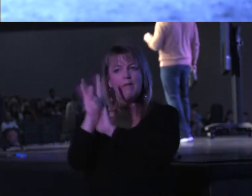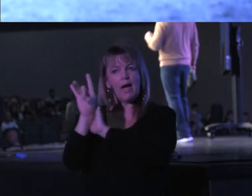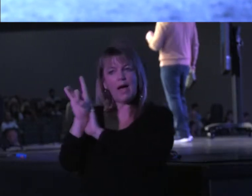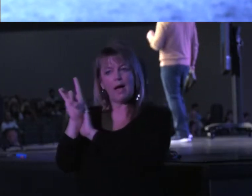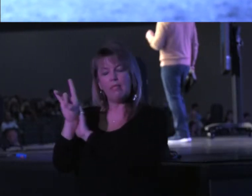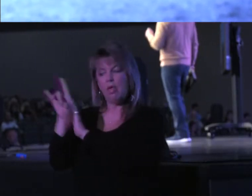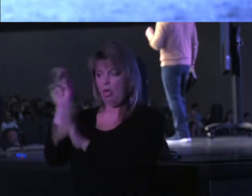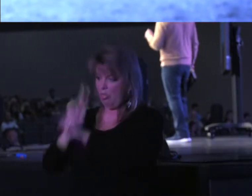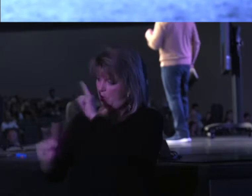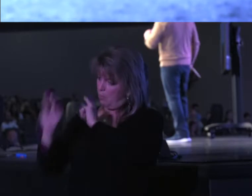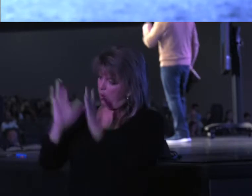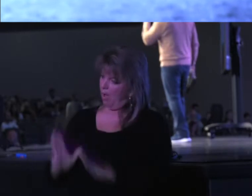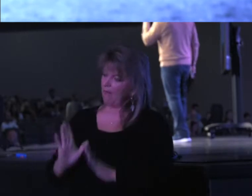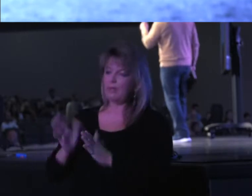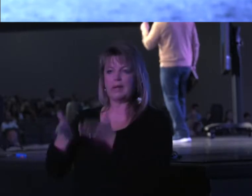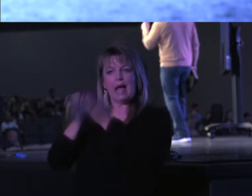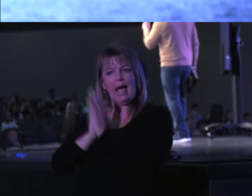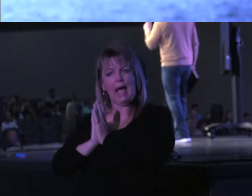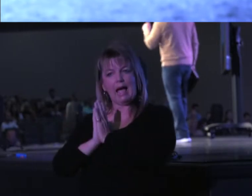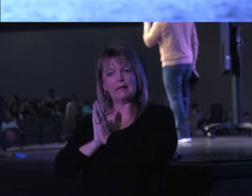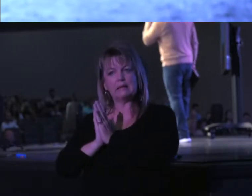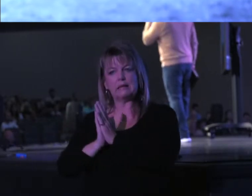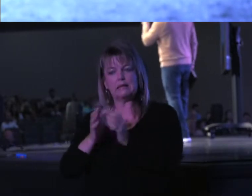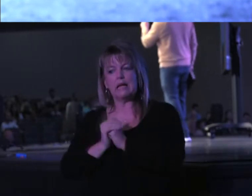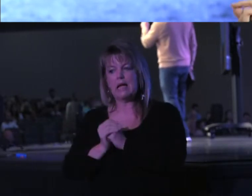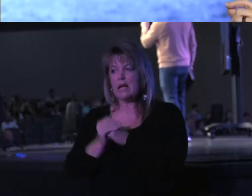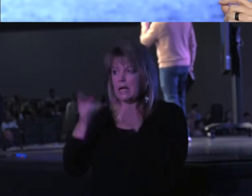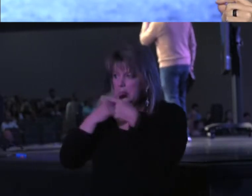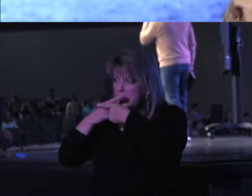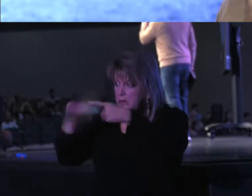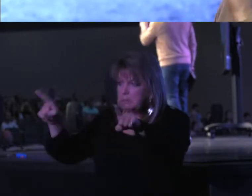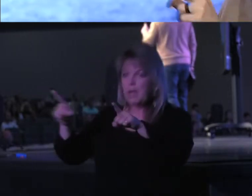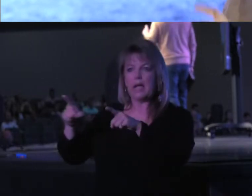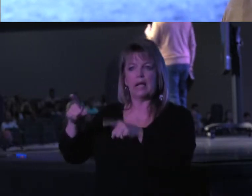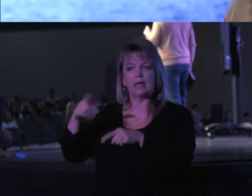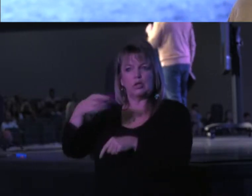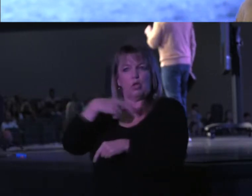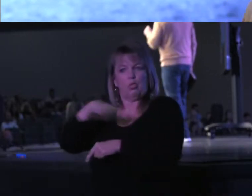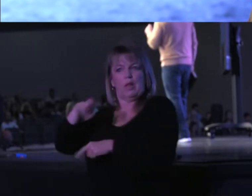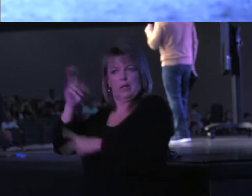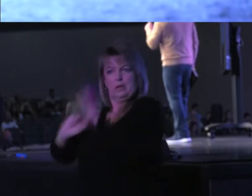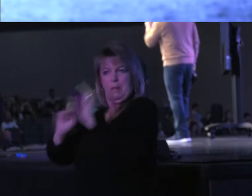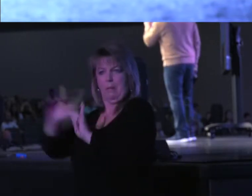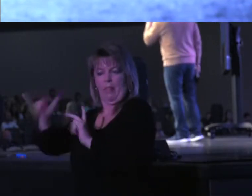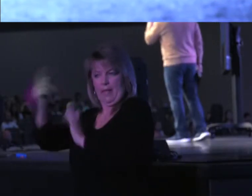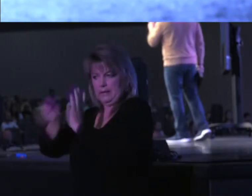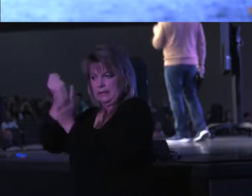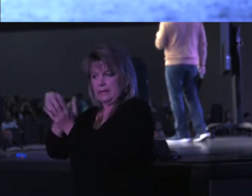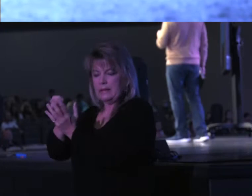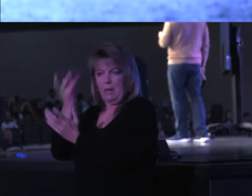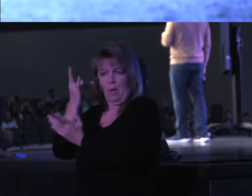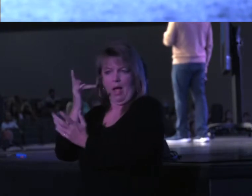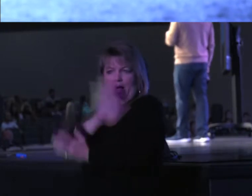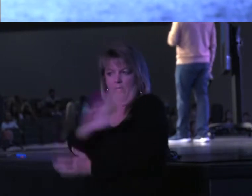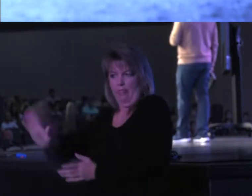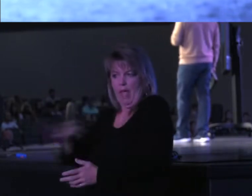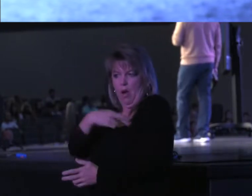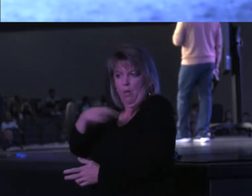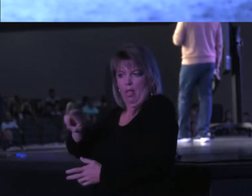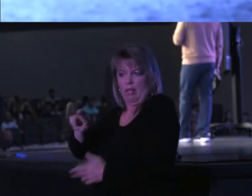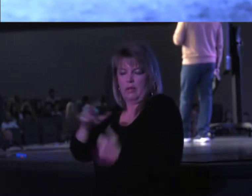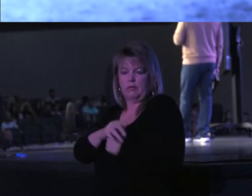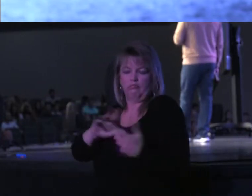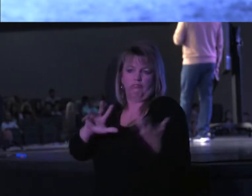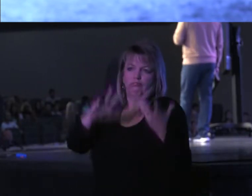the prophet is asked to speak to the religious of his day because their religion had